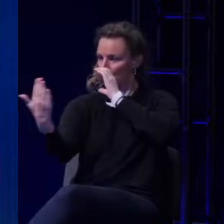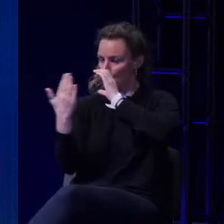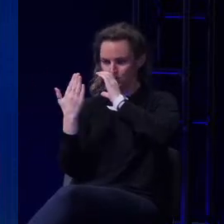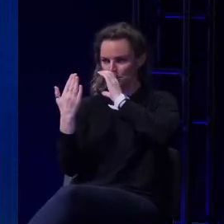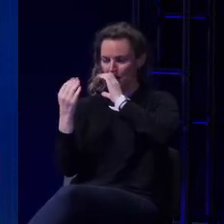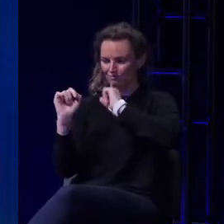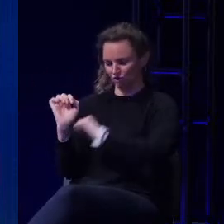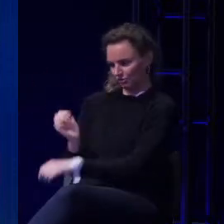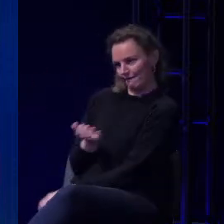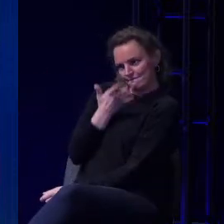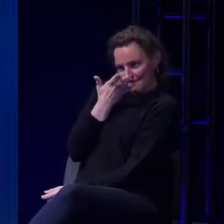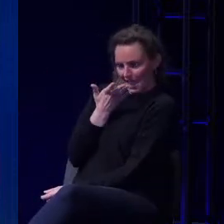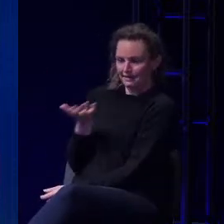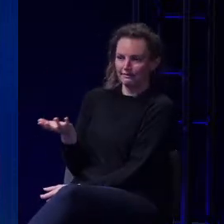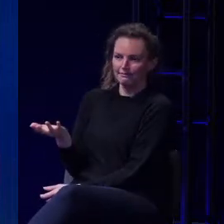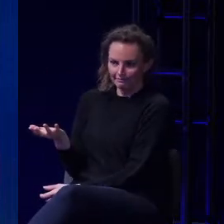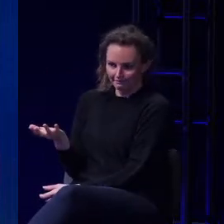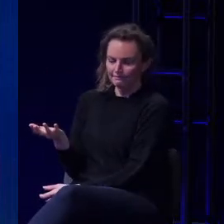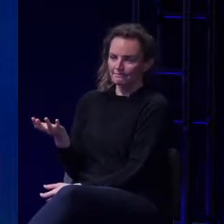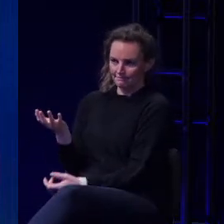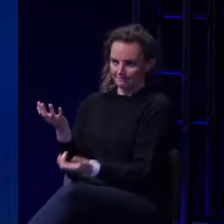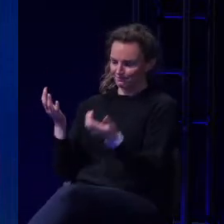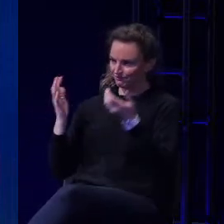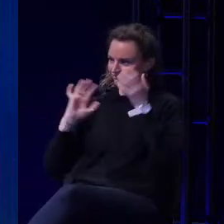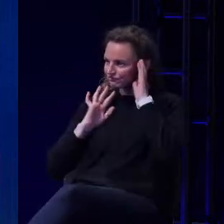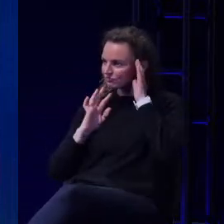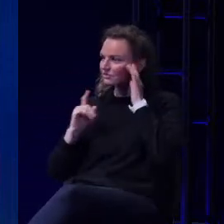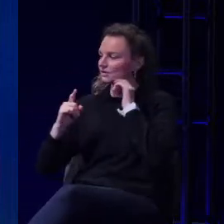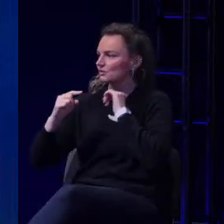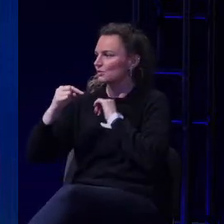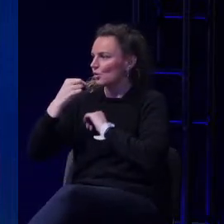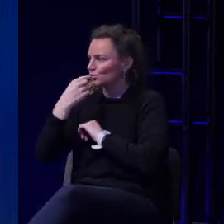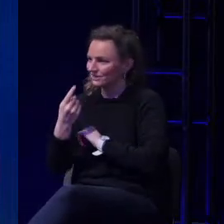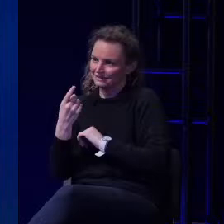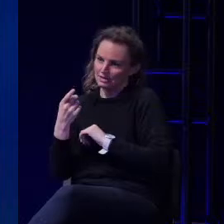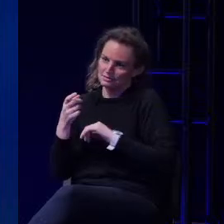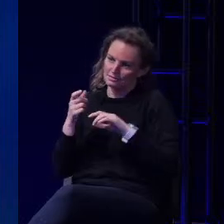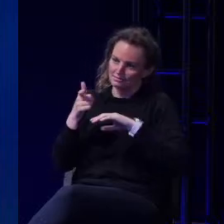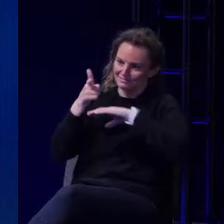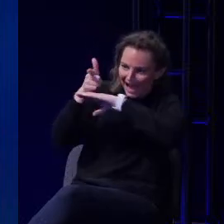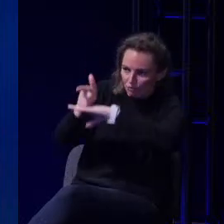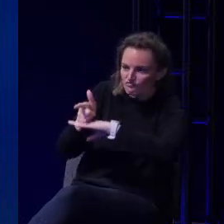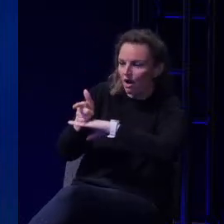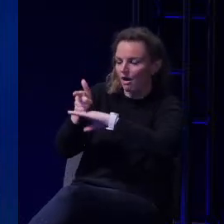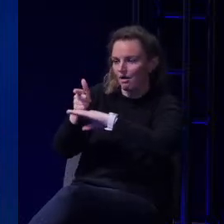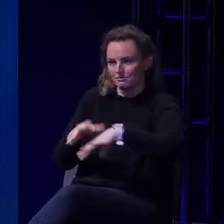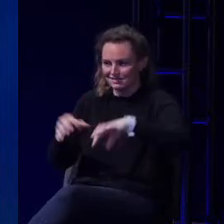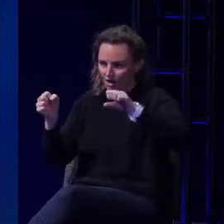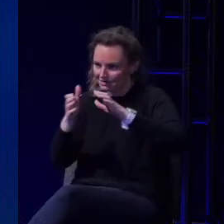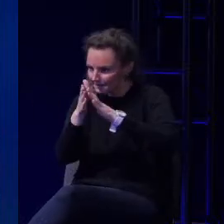And so, although she jokes now about the camera's sort of started here and now it's gone up here.